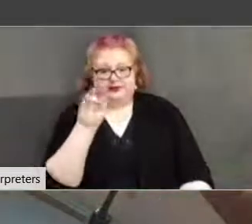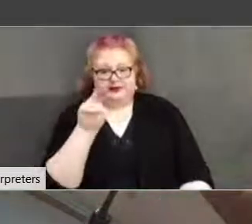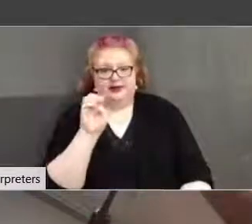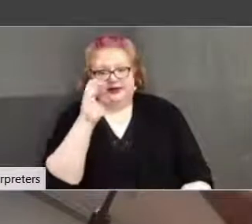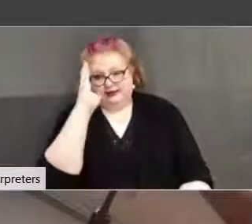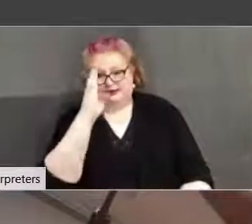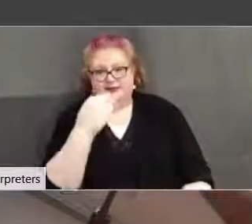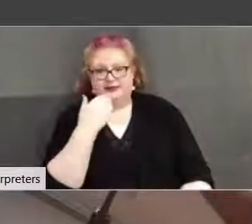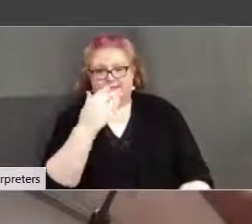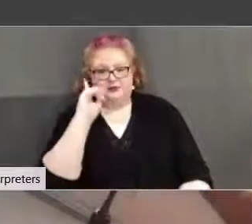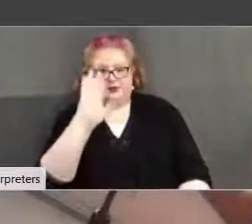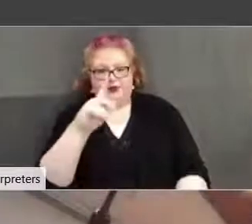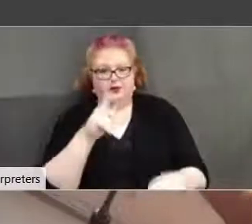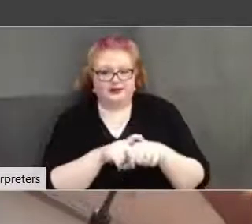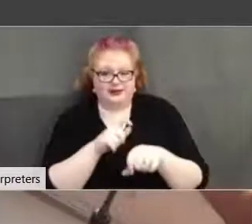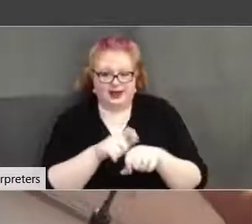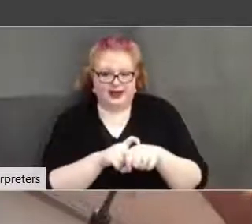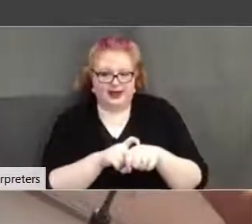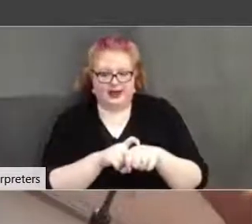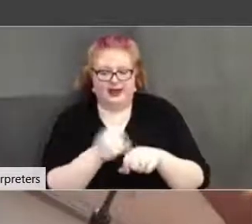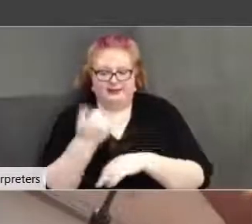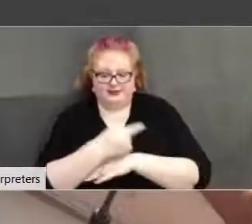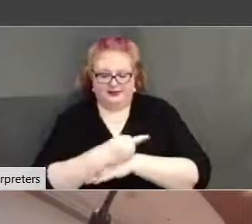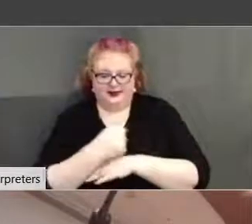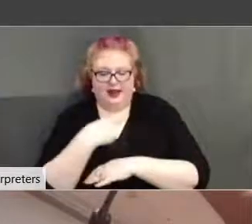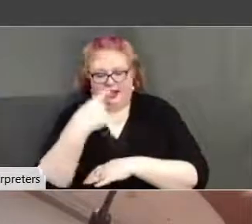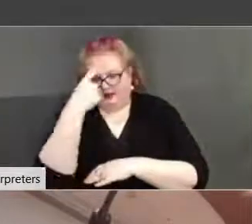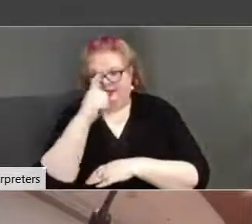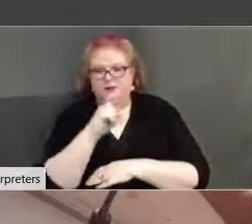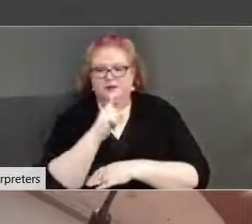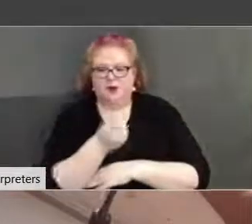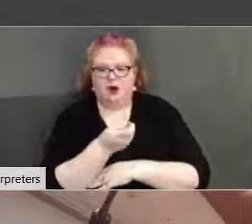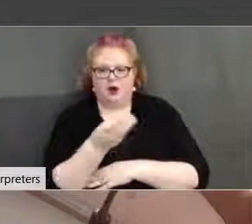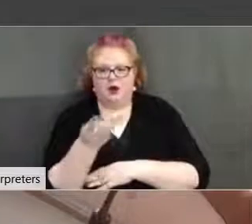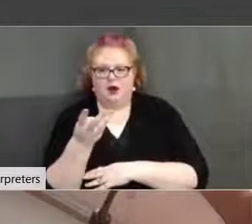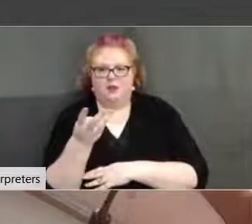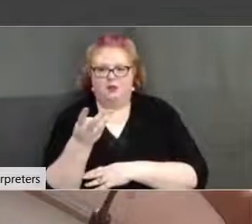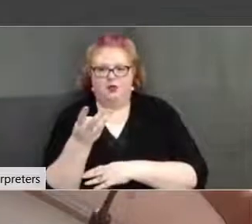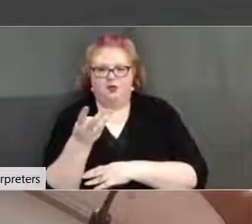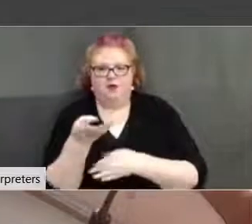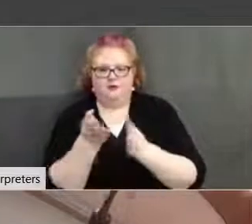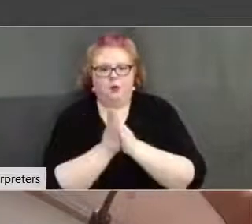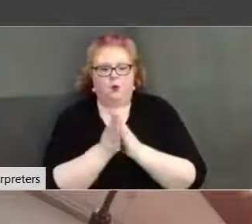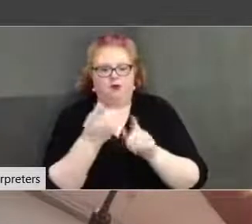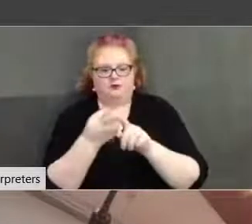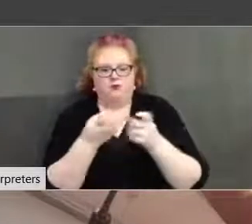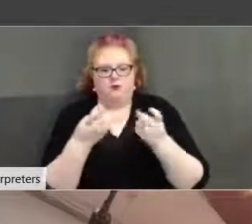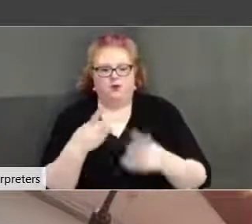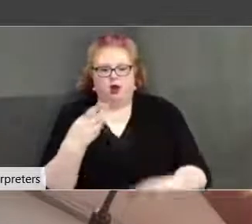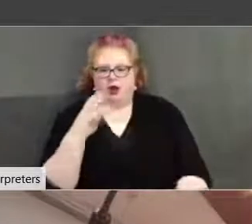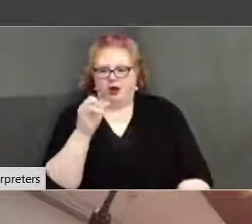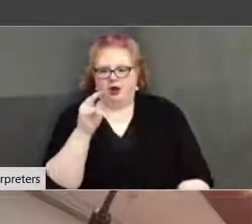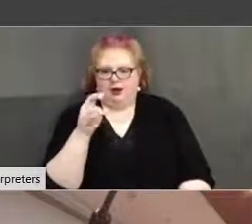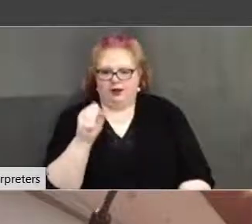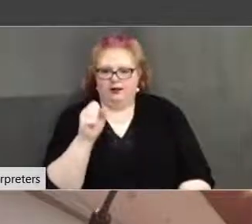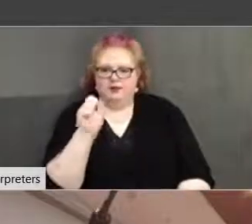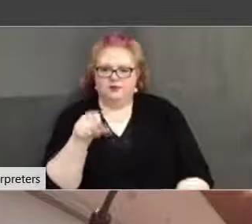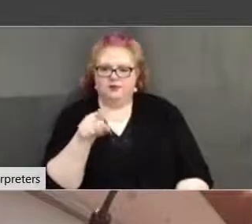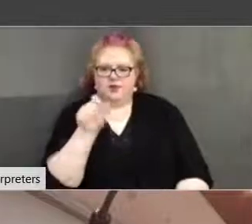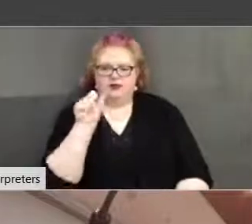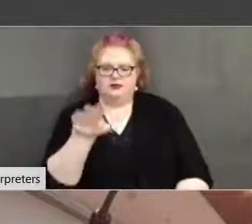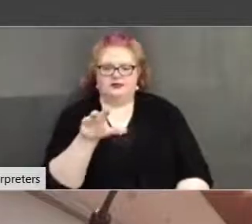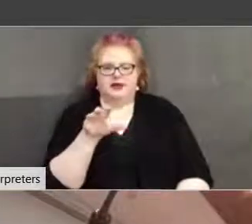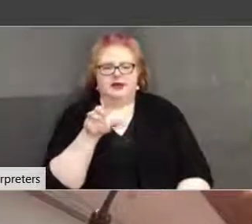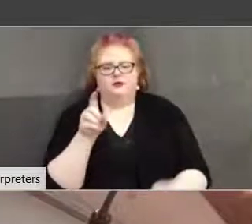from Director Hines. I think if you would send Director Witherell just kind of a little bit more information, and I do know some